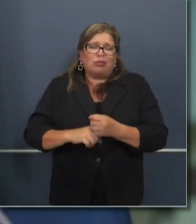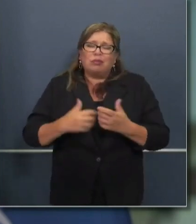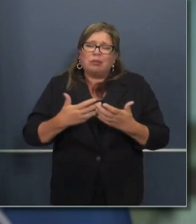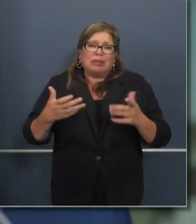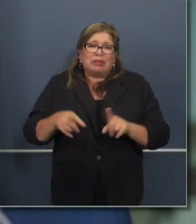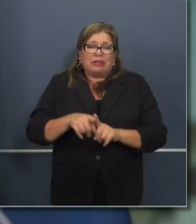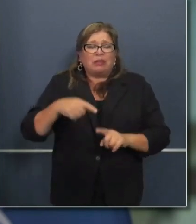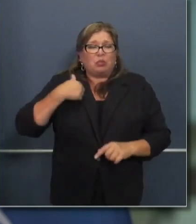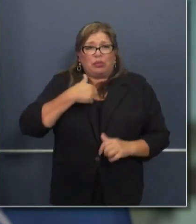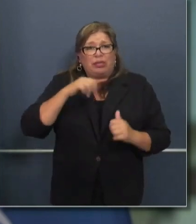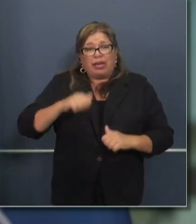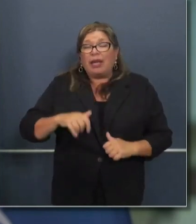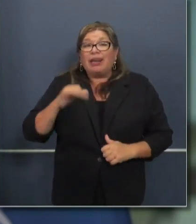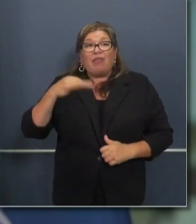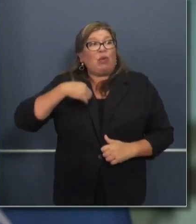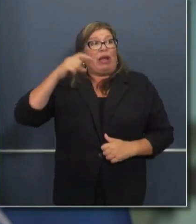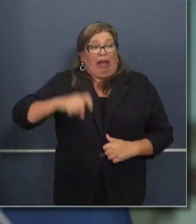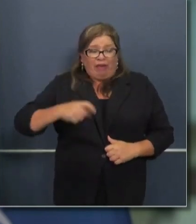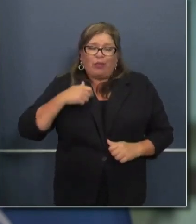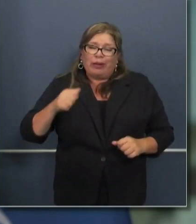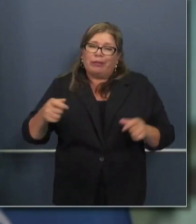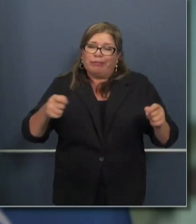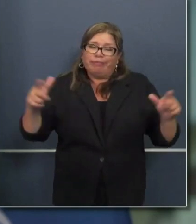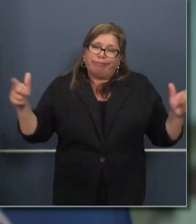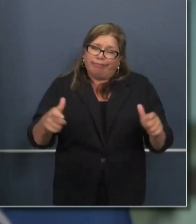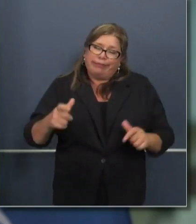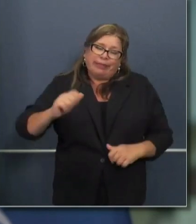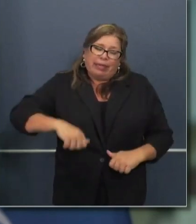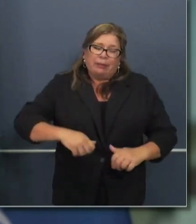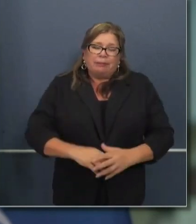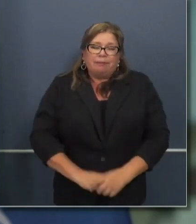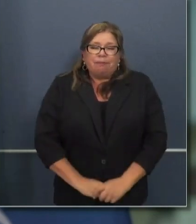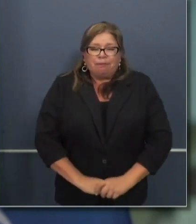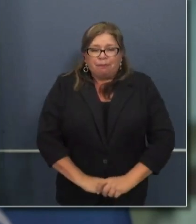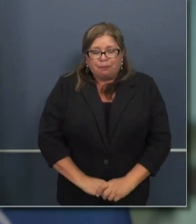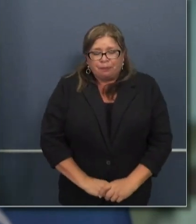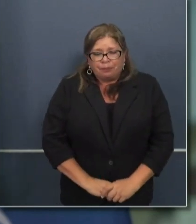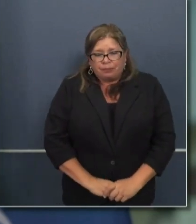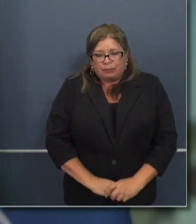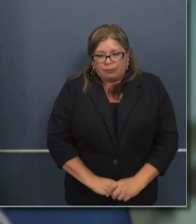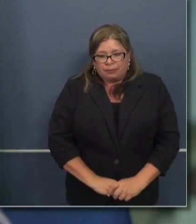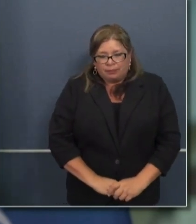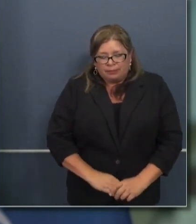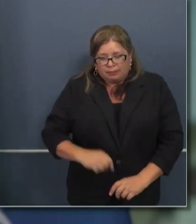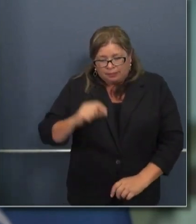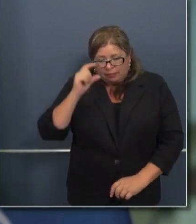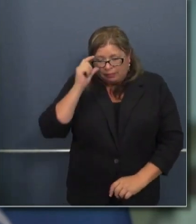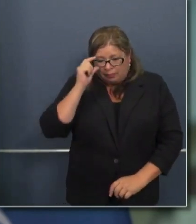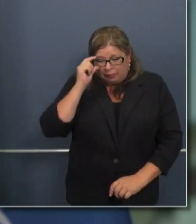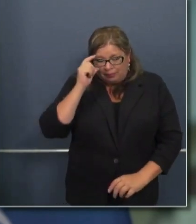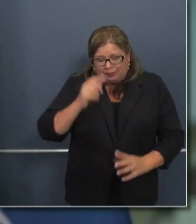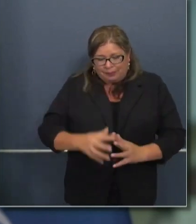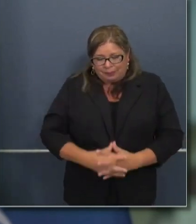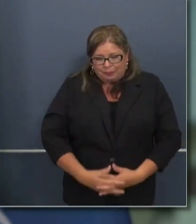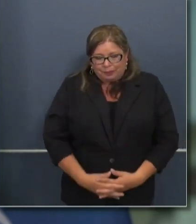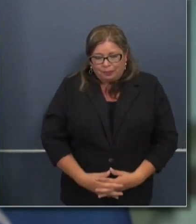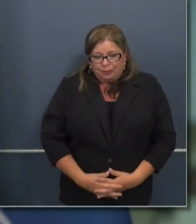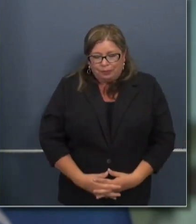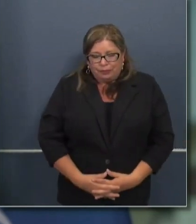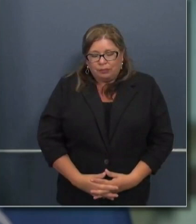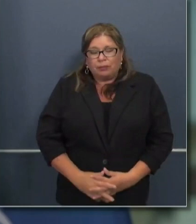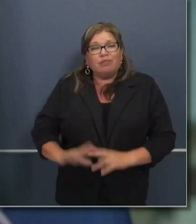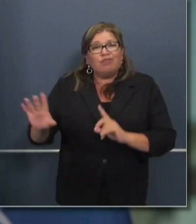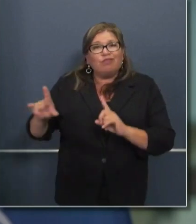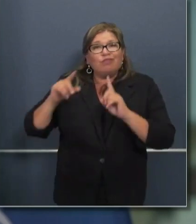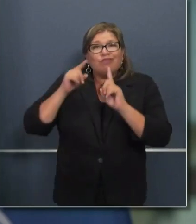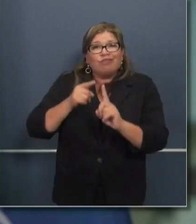Hi, Governor. You mentioned earlier that you've come to a budget deal with the legislature, which was announced today. Can you give us any